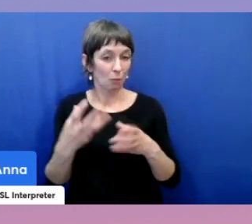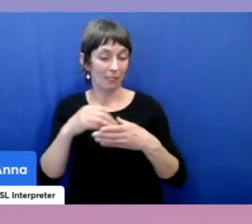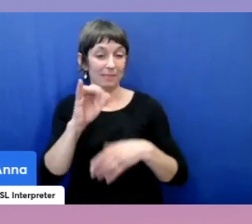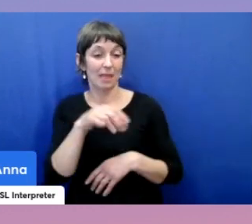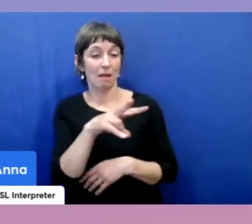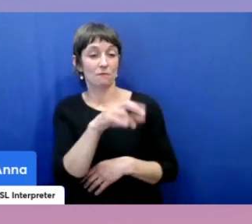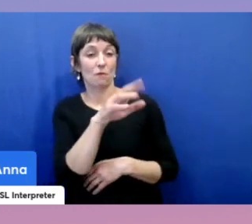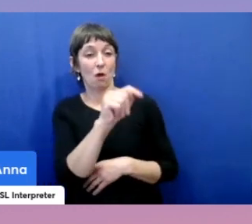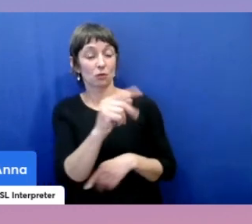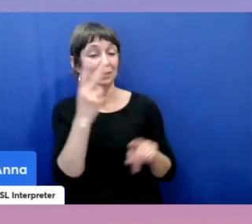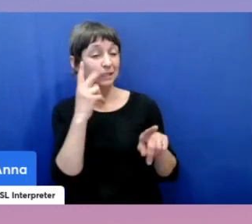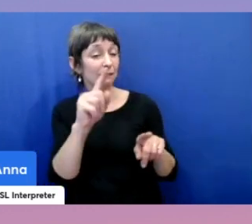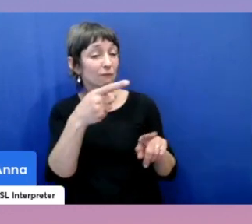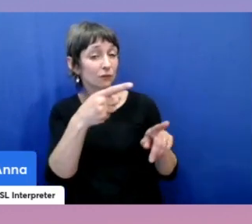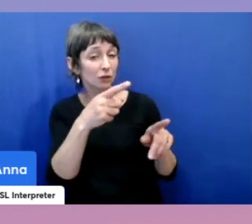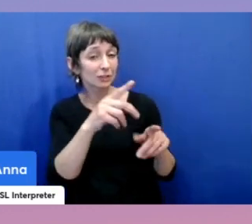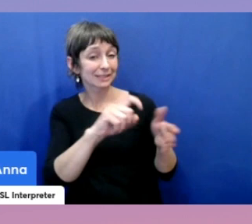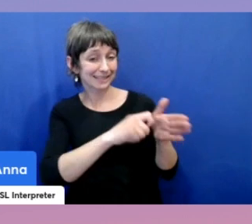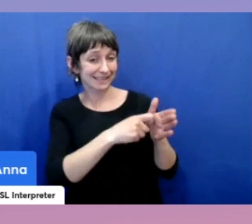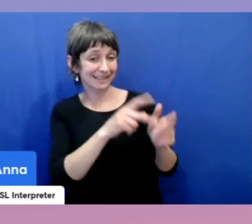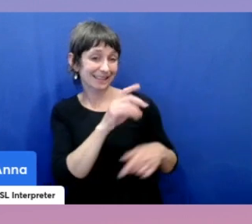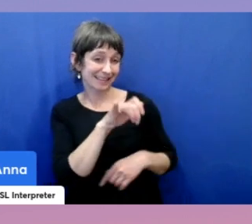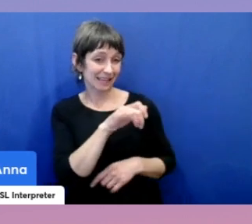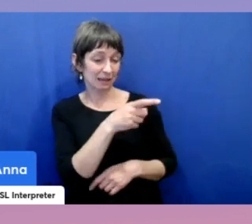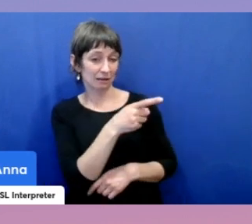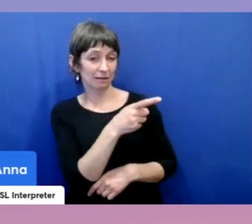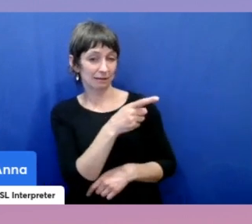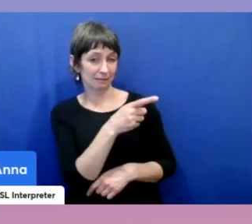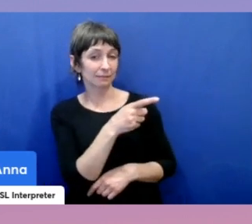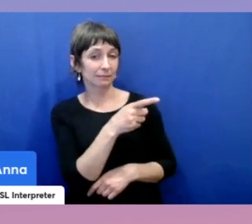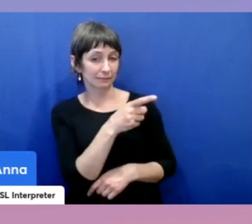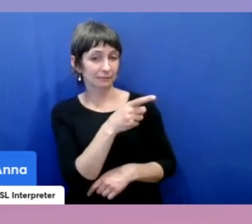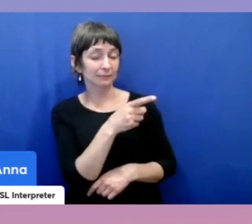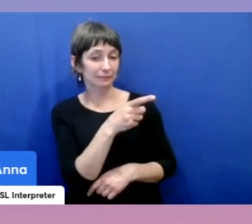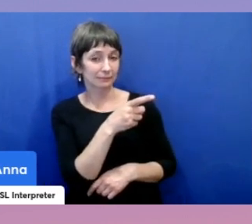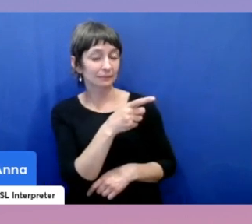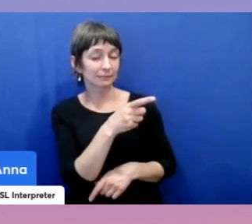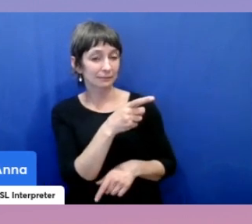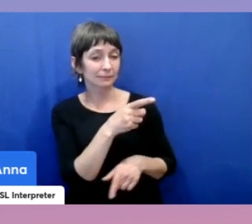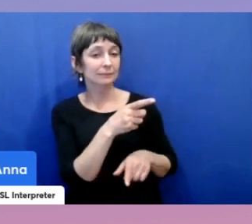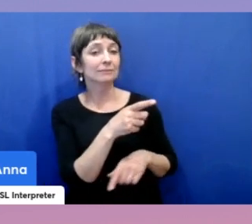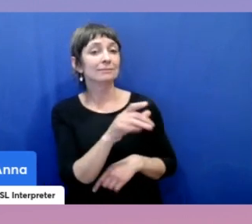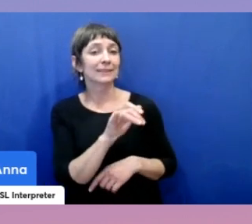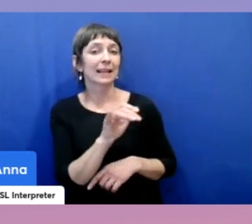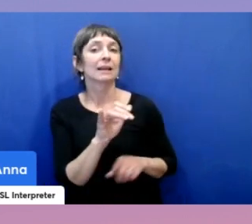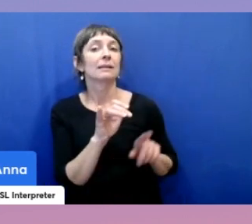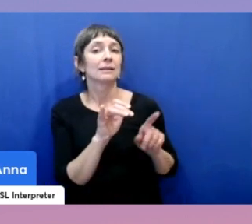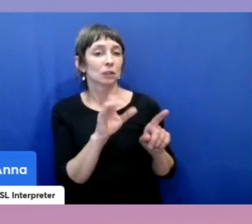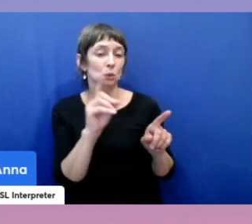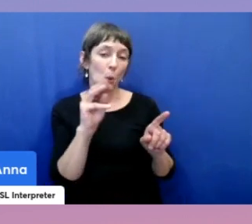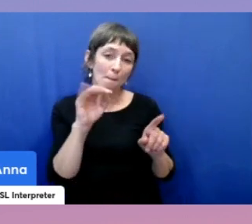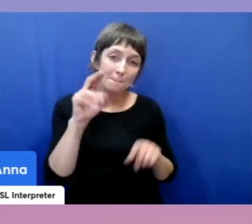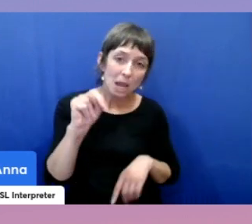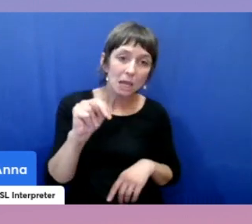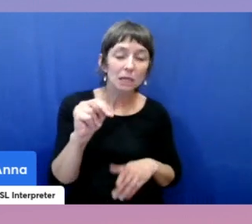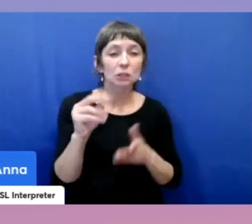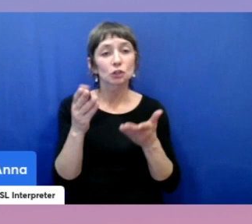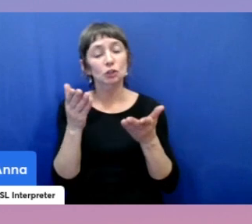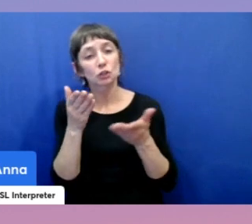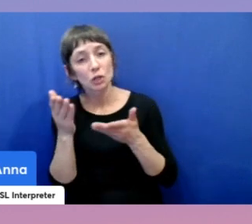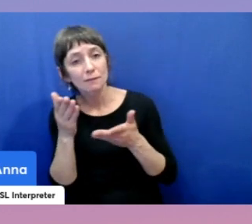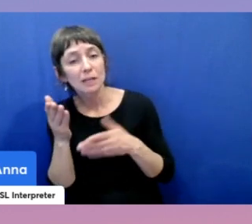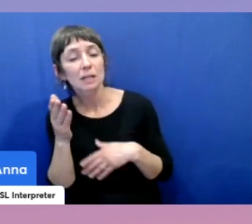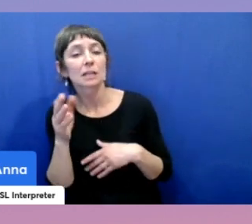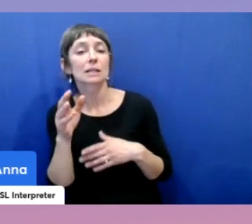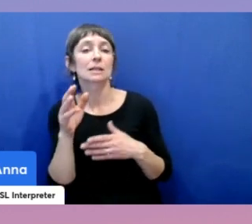the first key of the CICD as the deployment configuration, like domain, service, data center